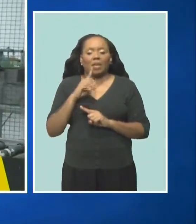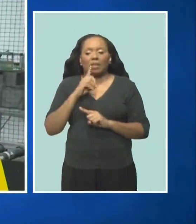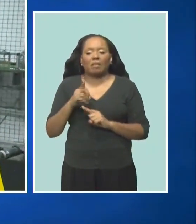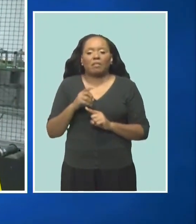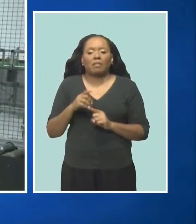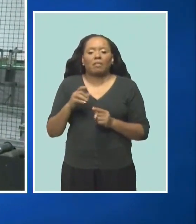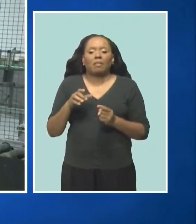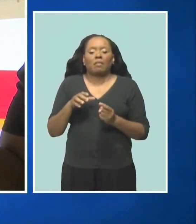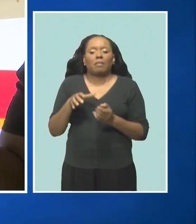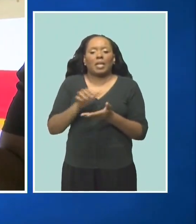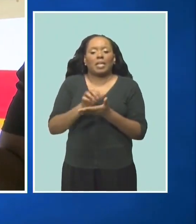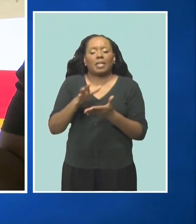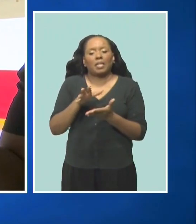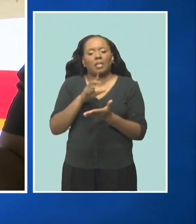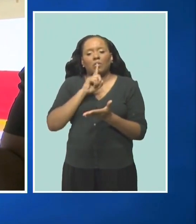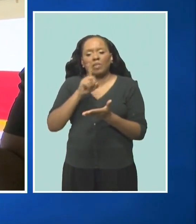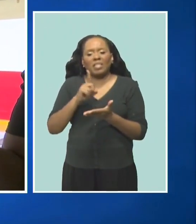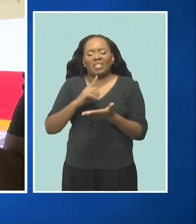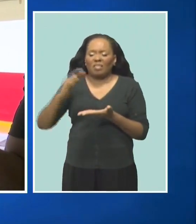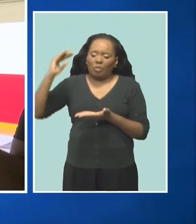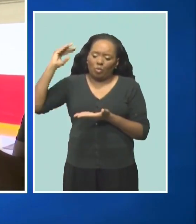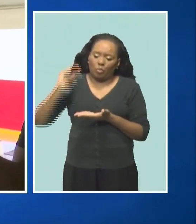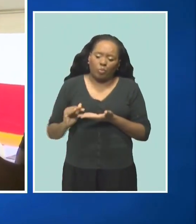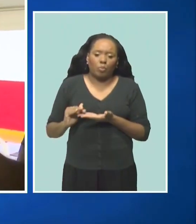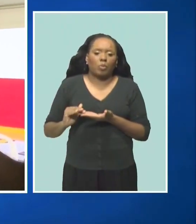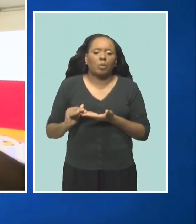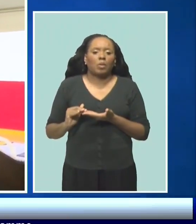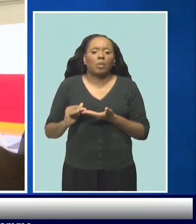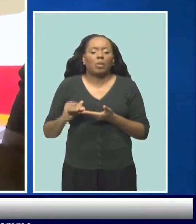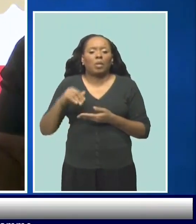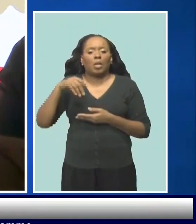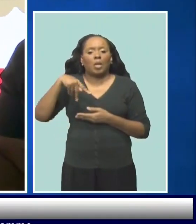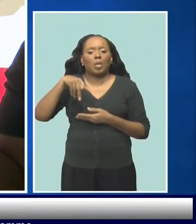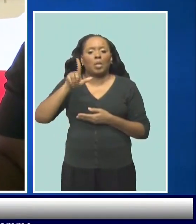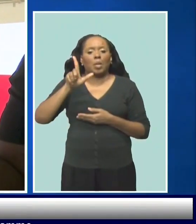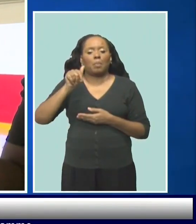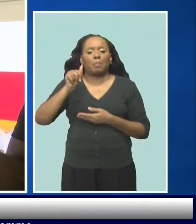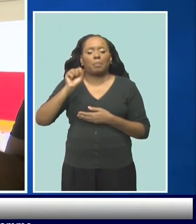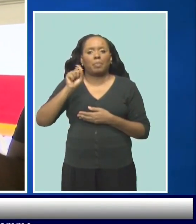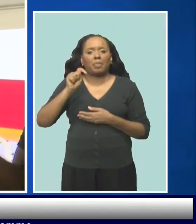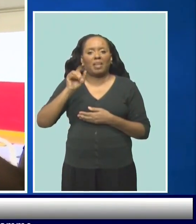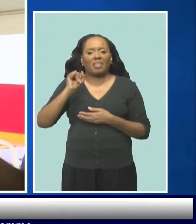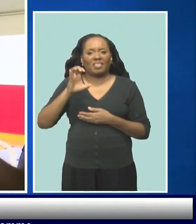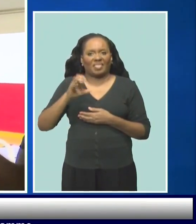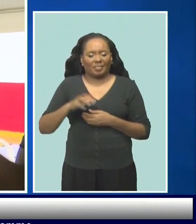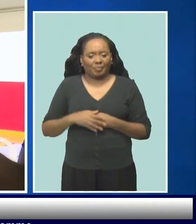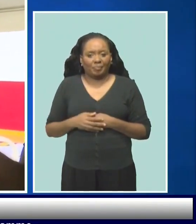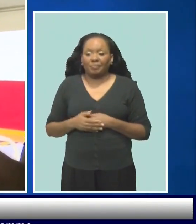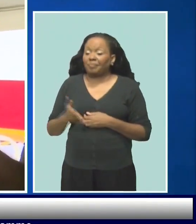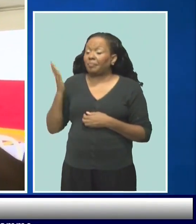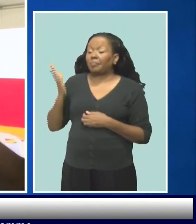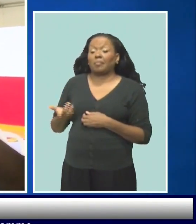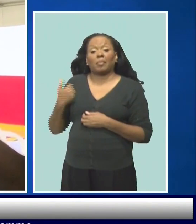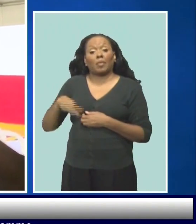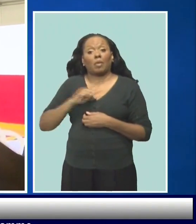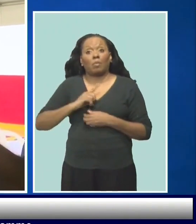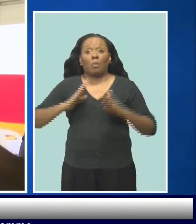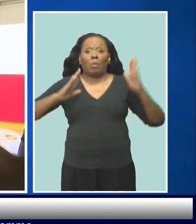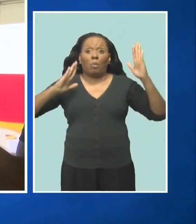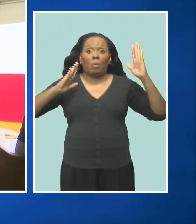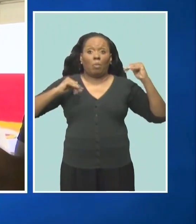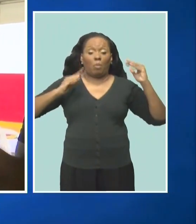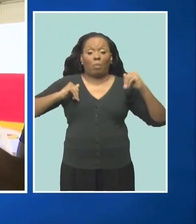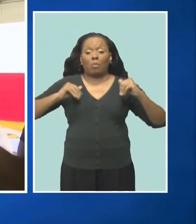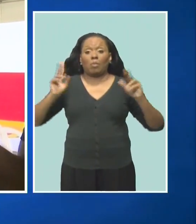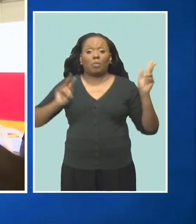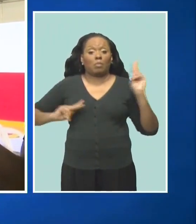pollution globally. What we are hoping is to see the larger producers set